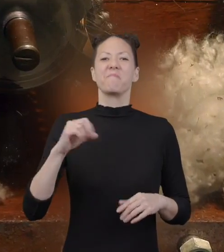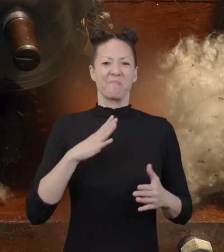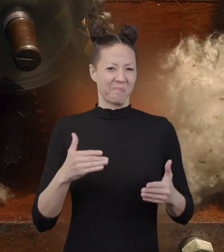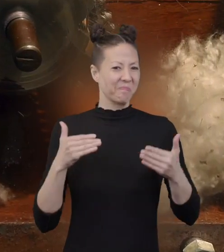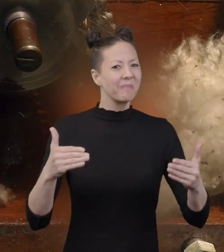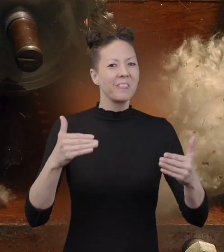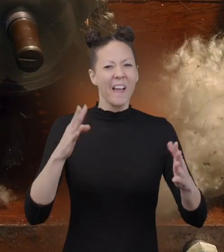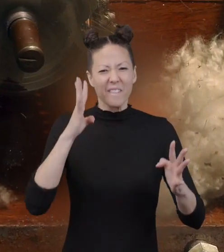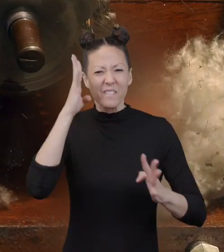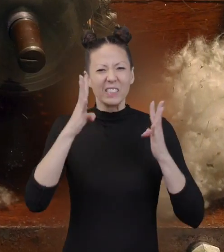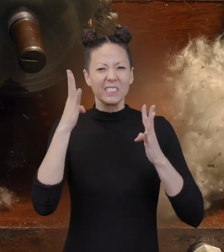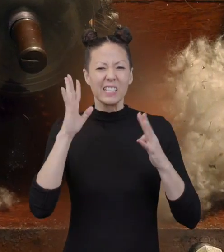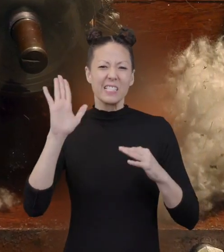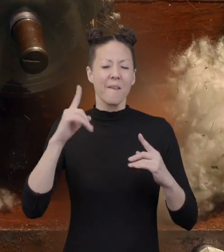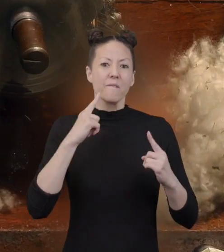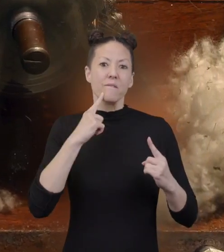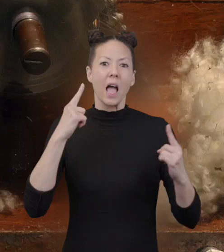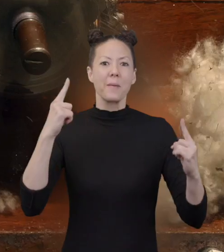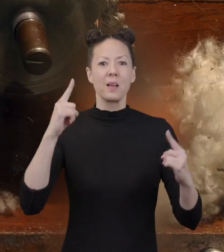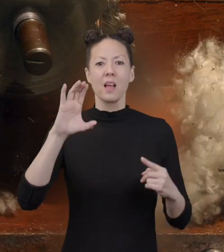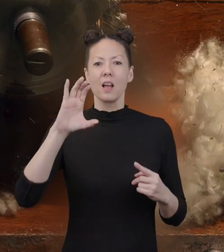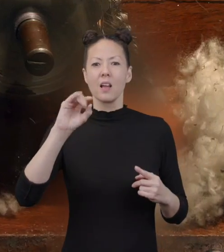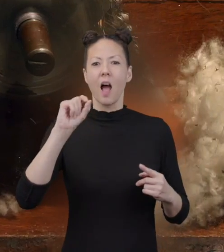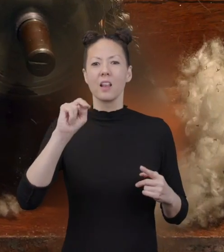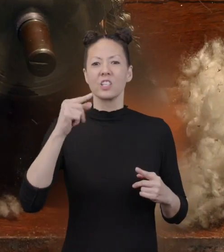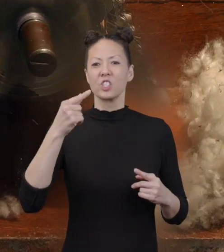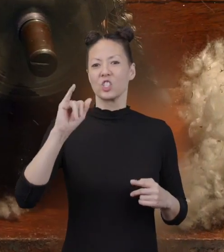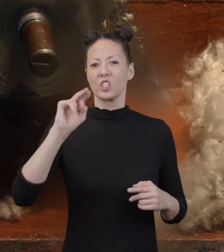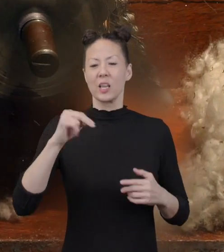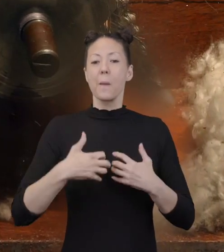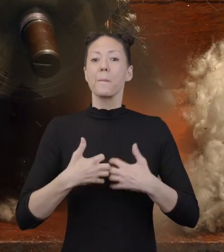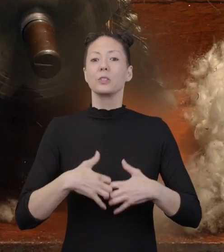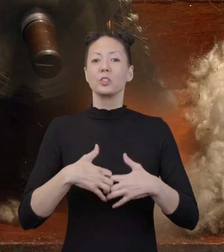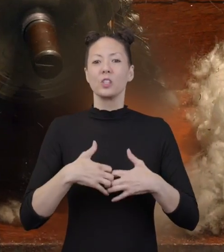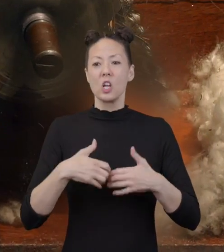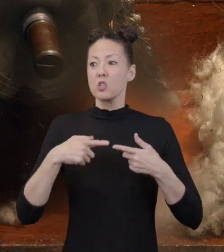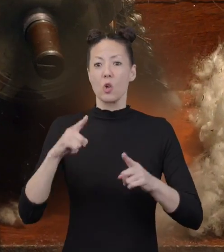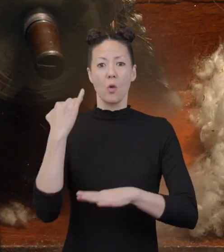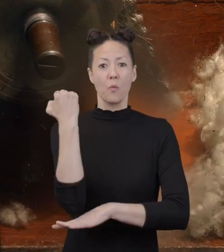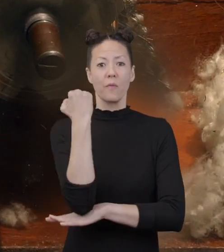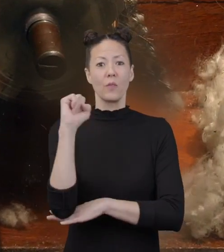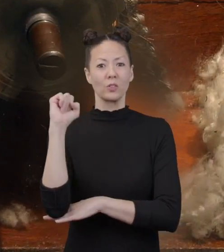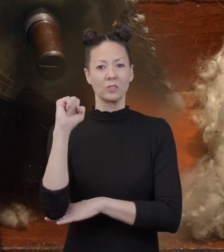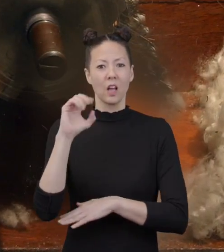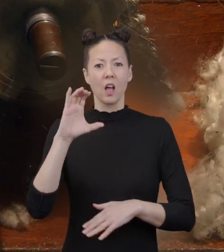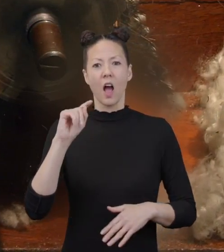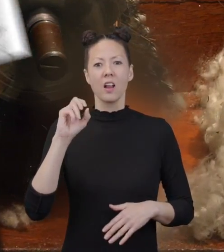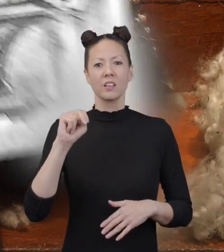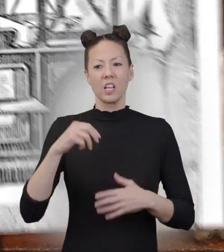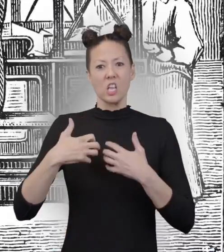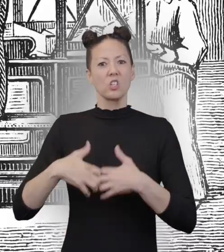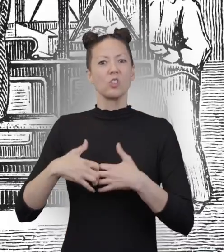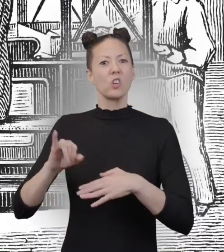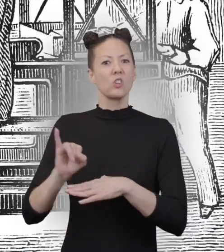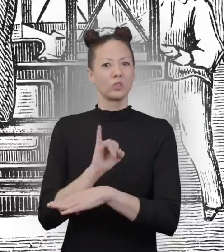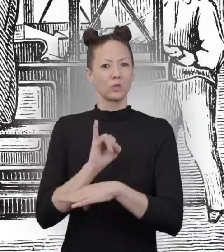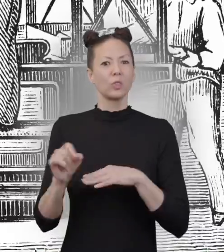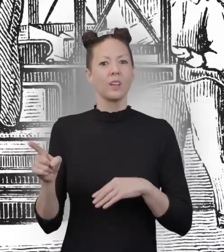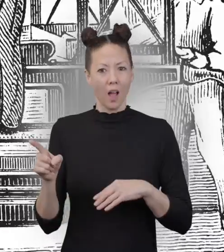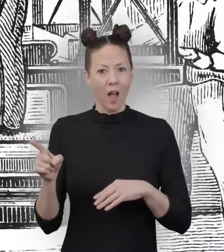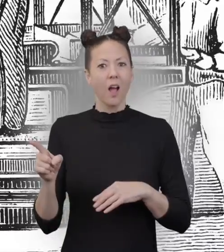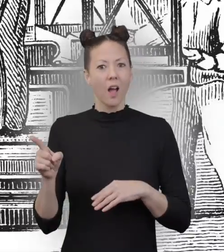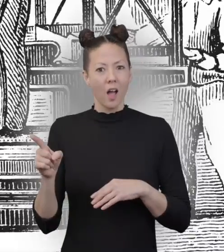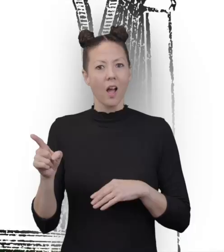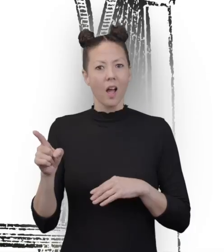idea and invented his famous cotton gin machine, which revolutionized the cotton industry.